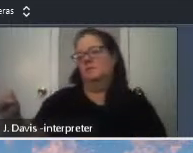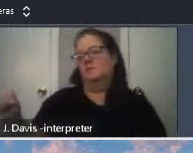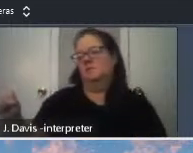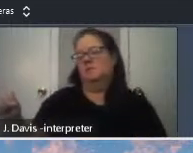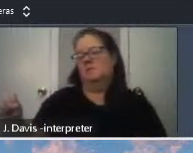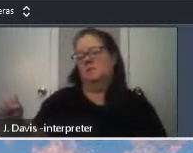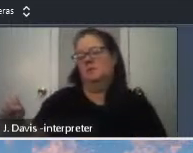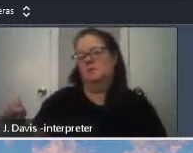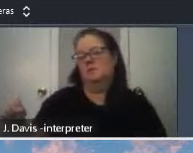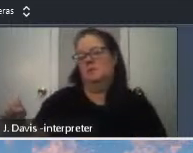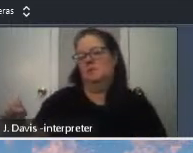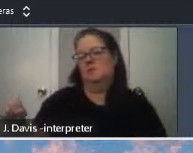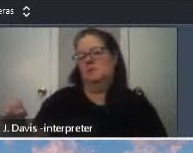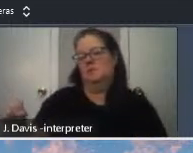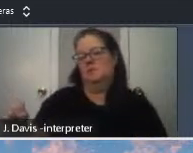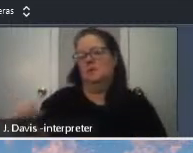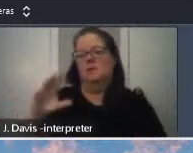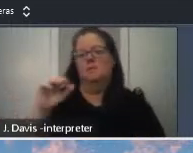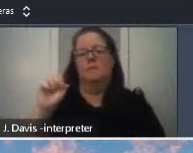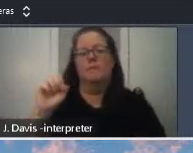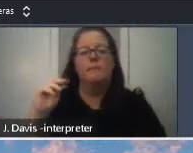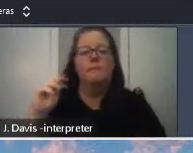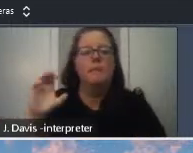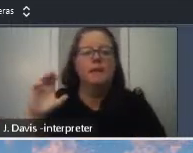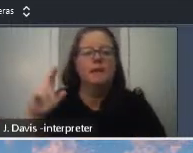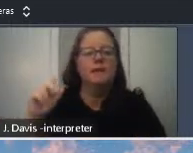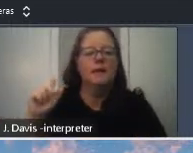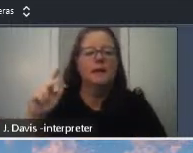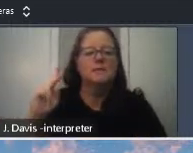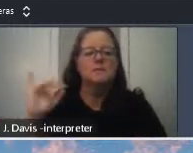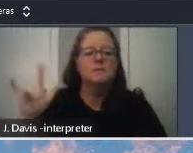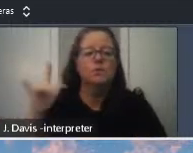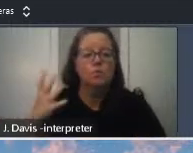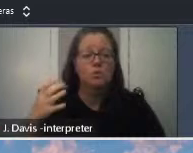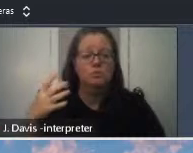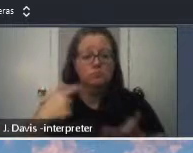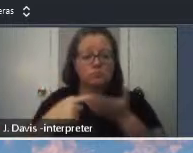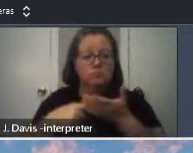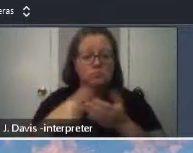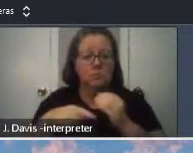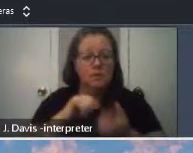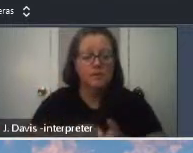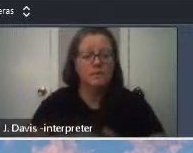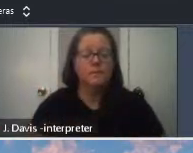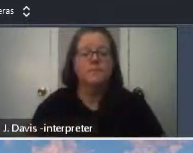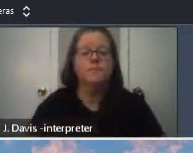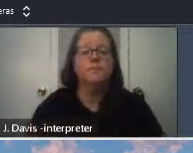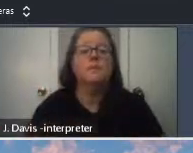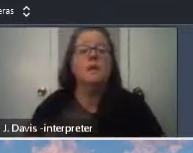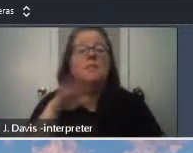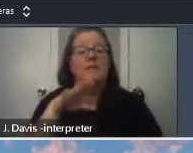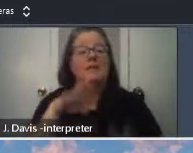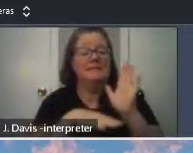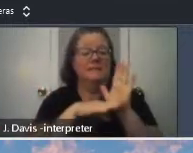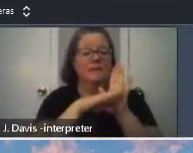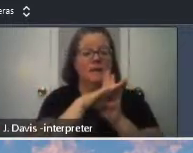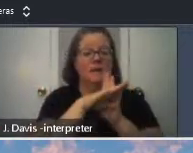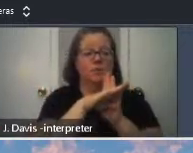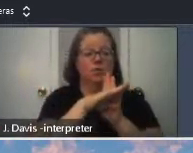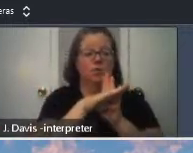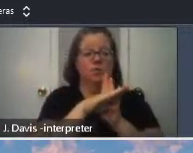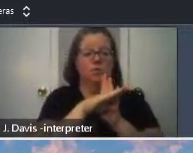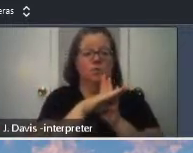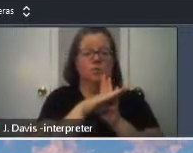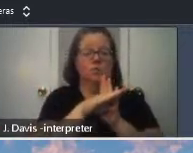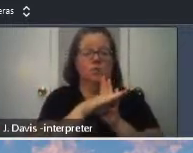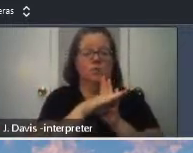Mr. McCaskill, would you like to speak to that question? Yes. The developer, since he's bought the property less